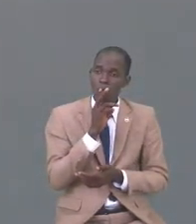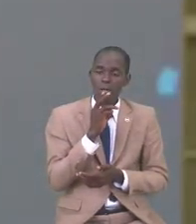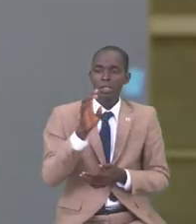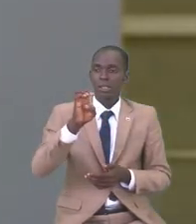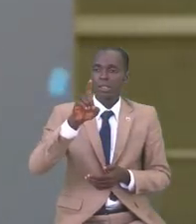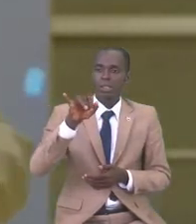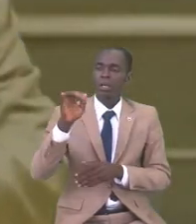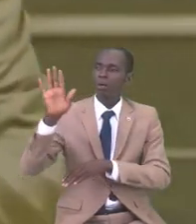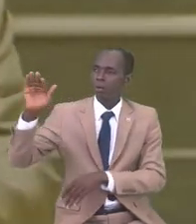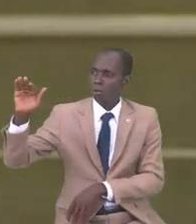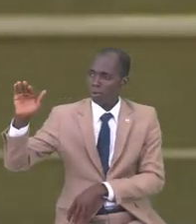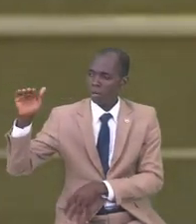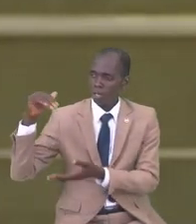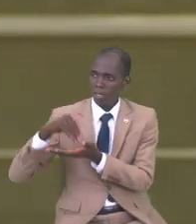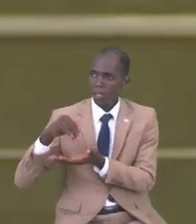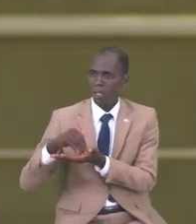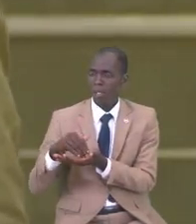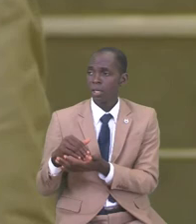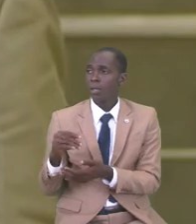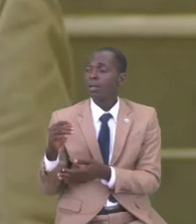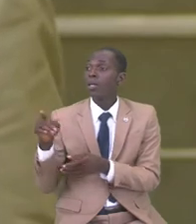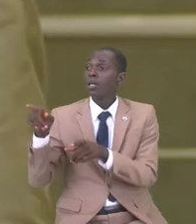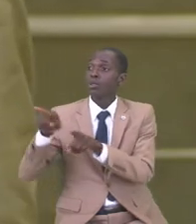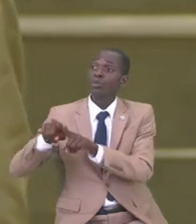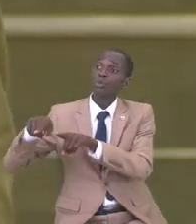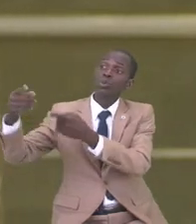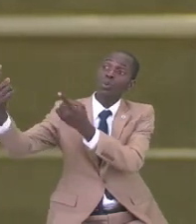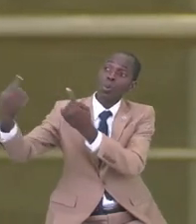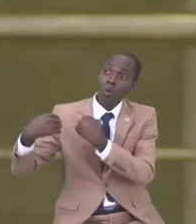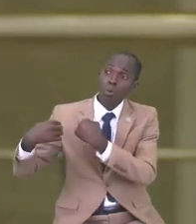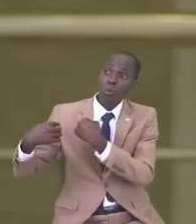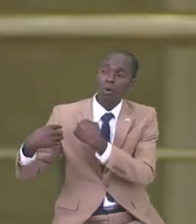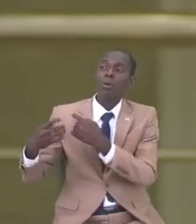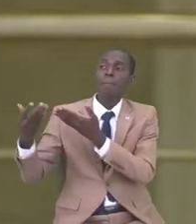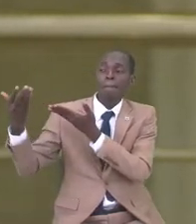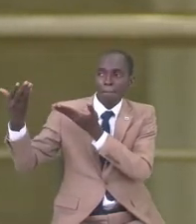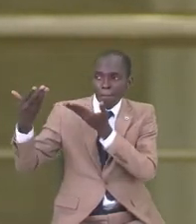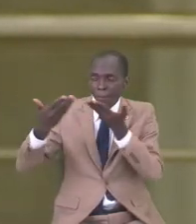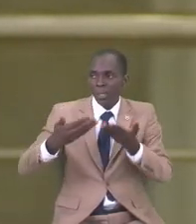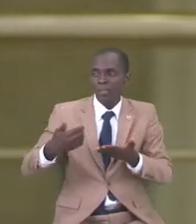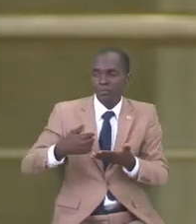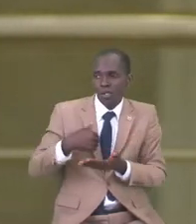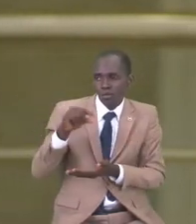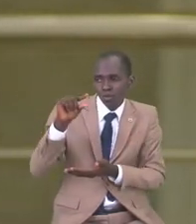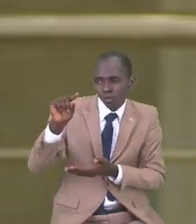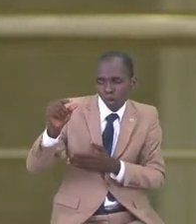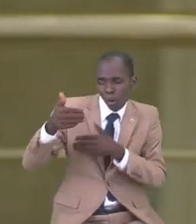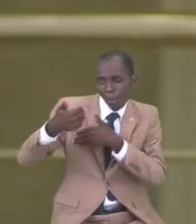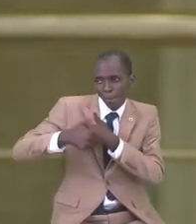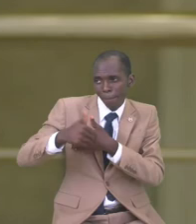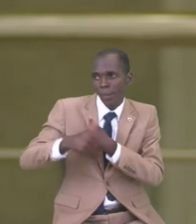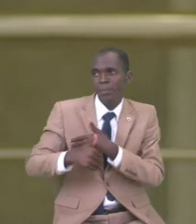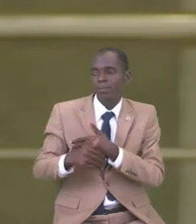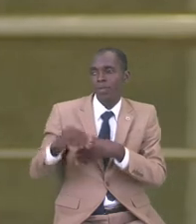to her and said, bring me, I pray thee, a morsel of bread in